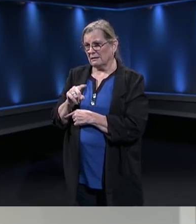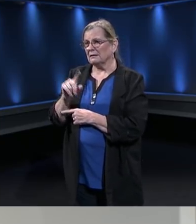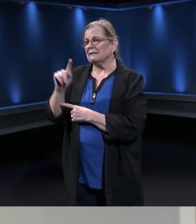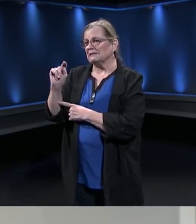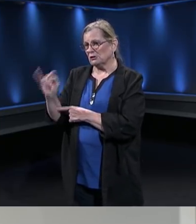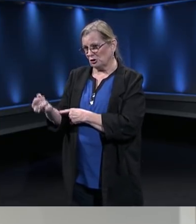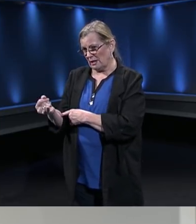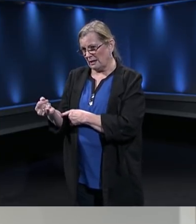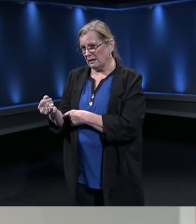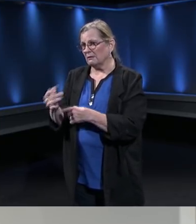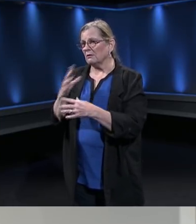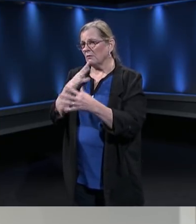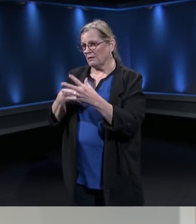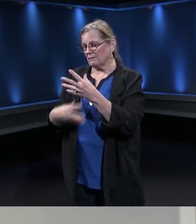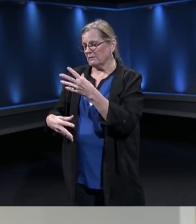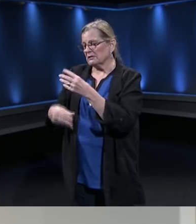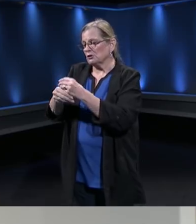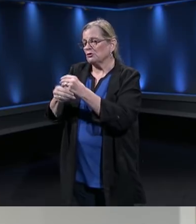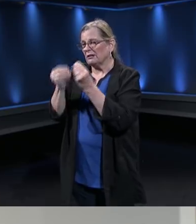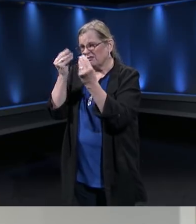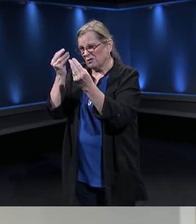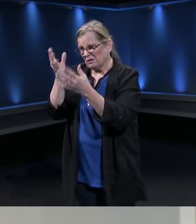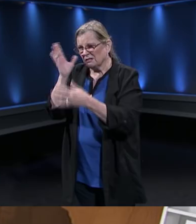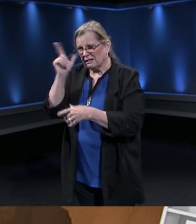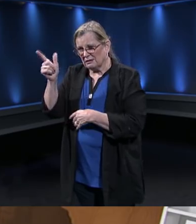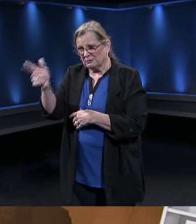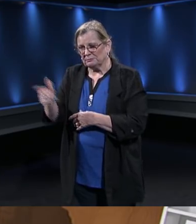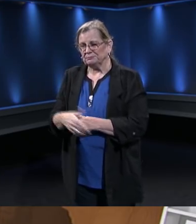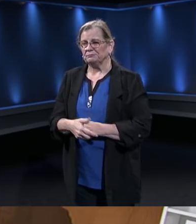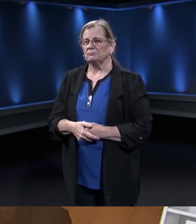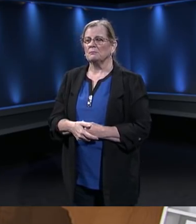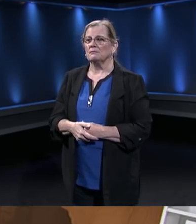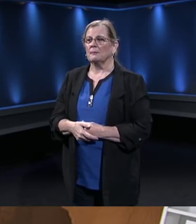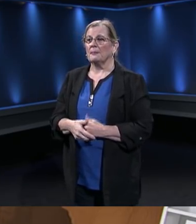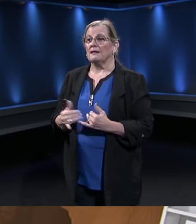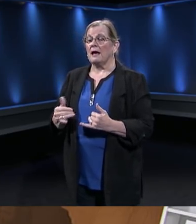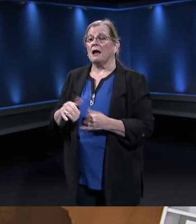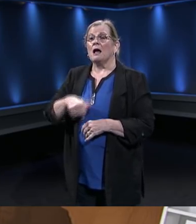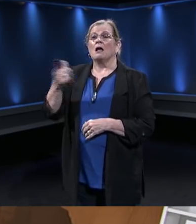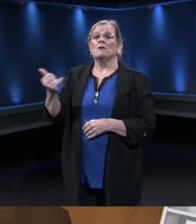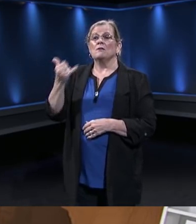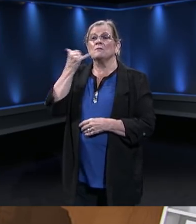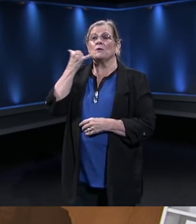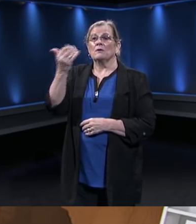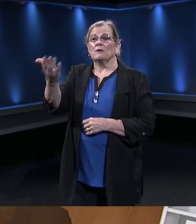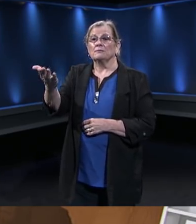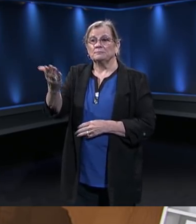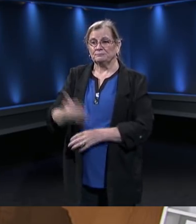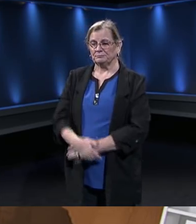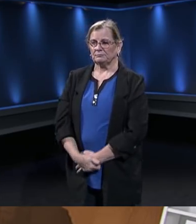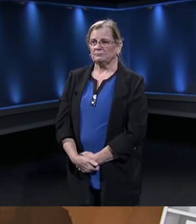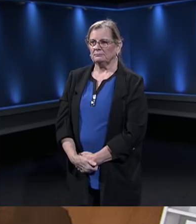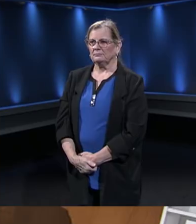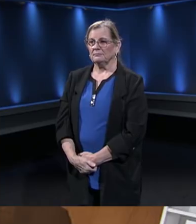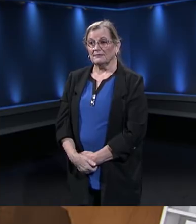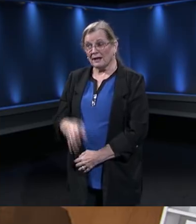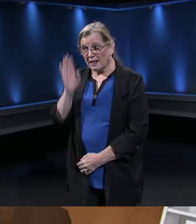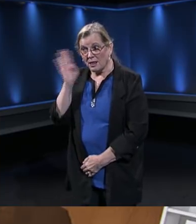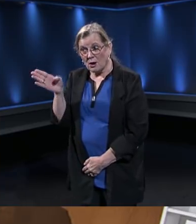later this school year. Let's take another phone call. Caller. Hello?